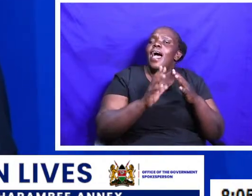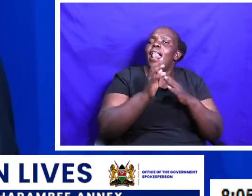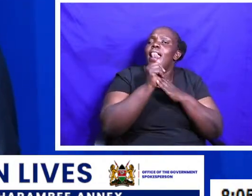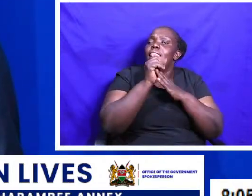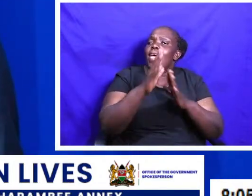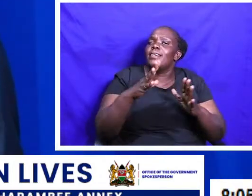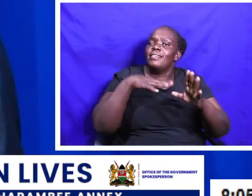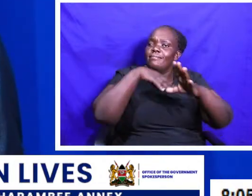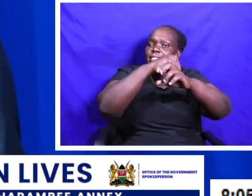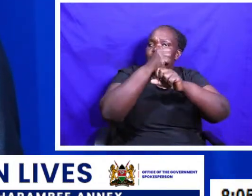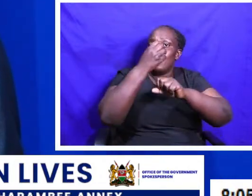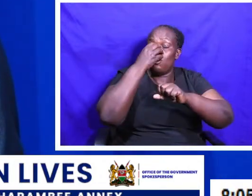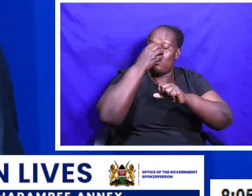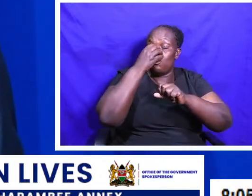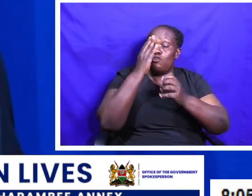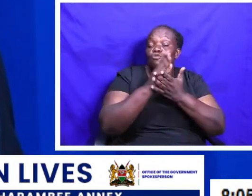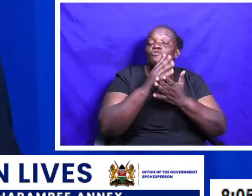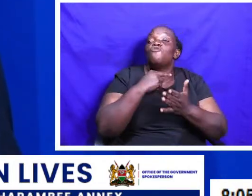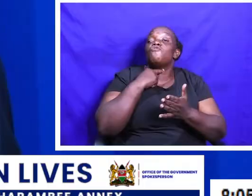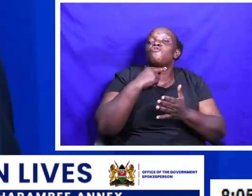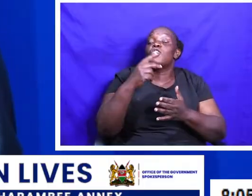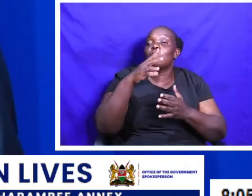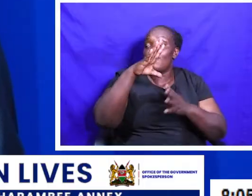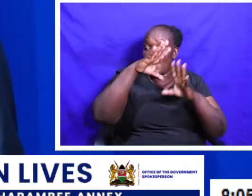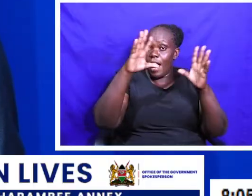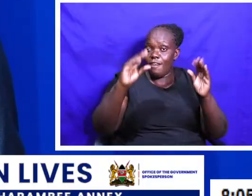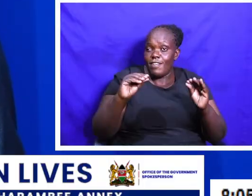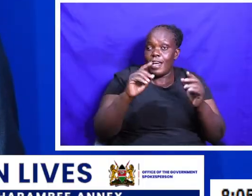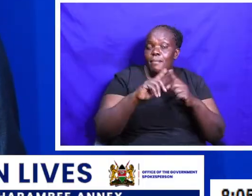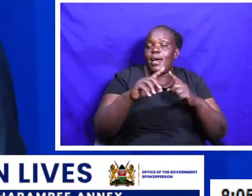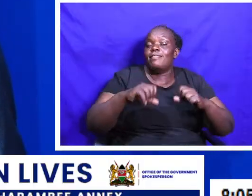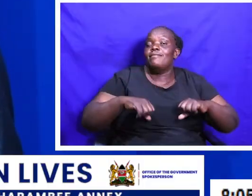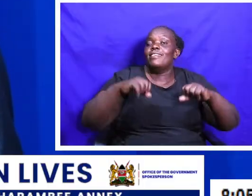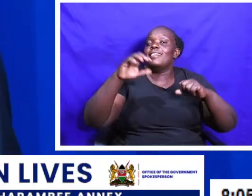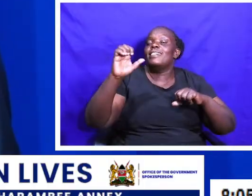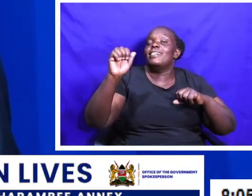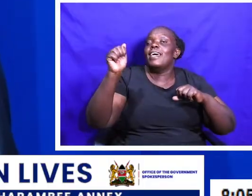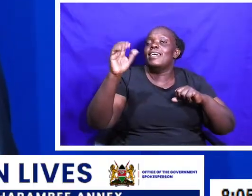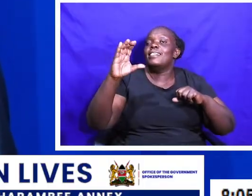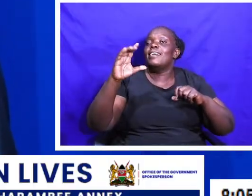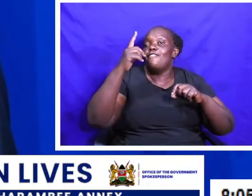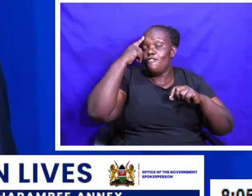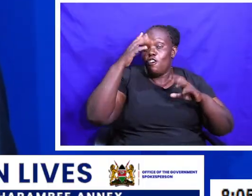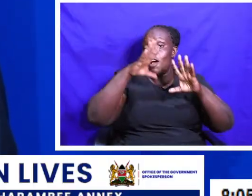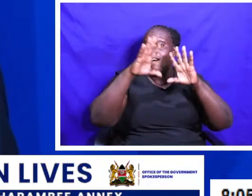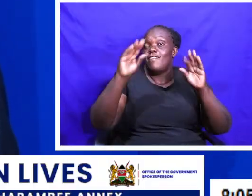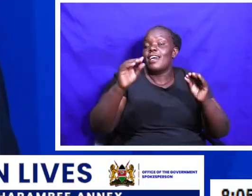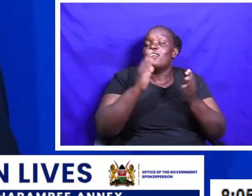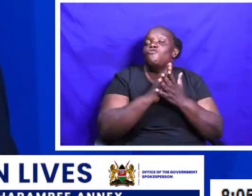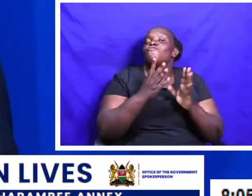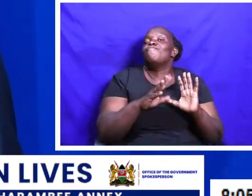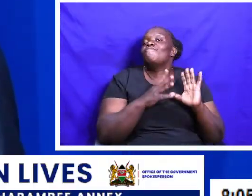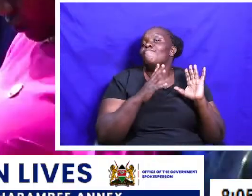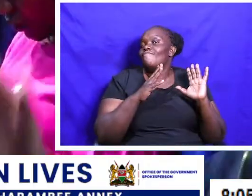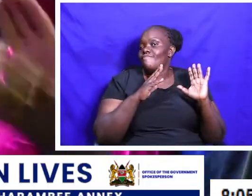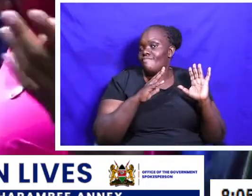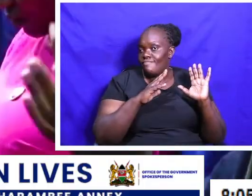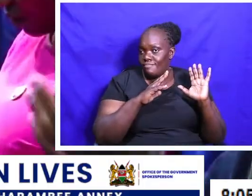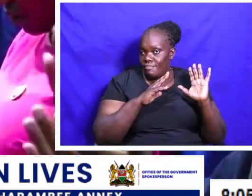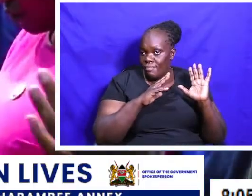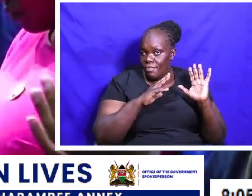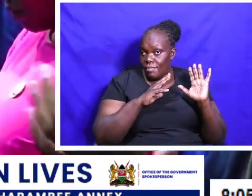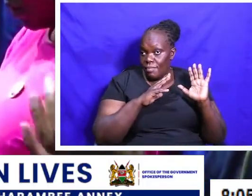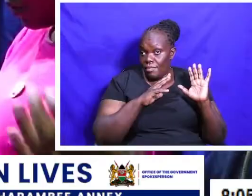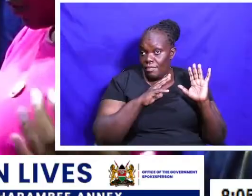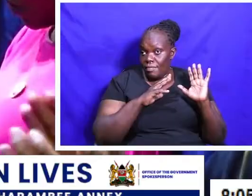Excellency President William Ruto, is a voice, not just of East Africa, as the chair of the EAC, but also for Africa. Sindio? Makofi hapo.